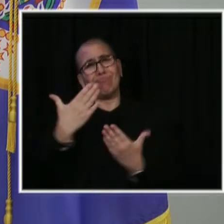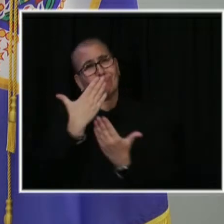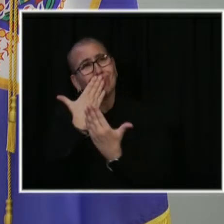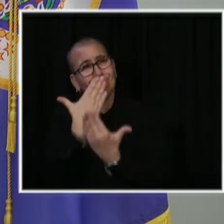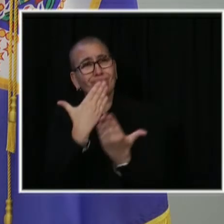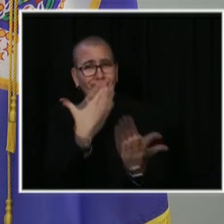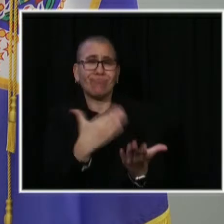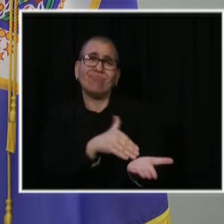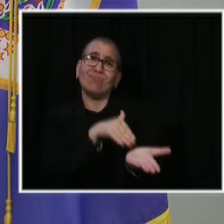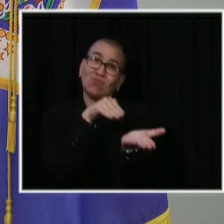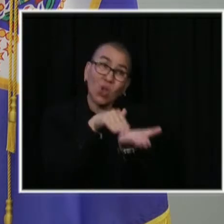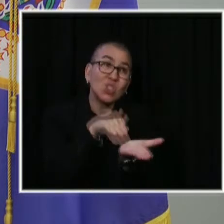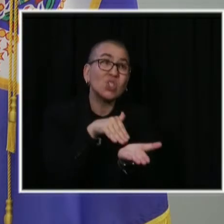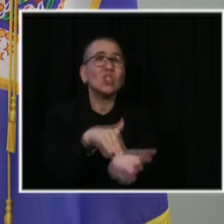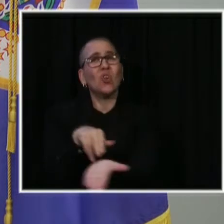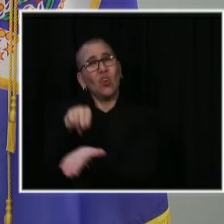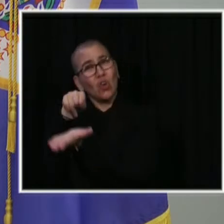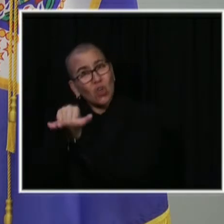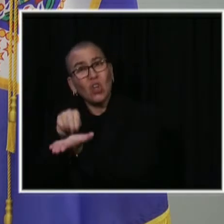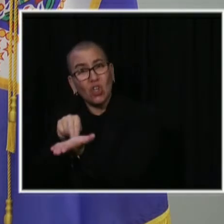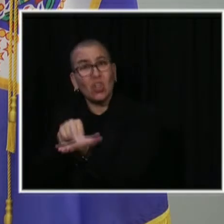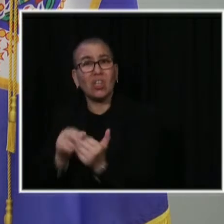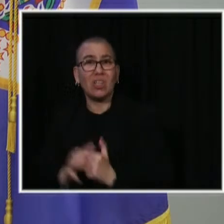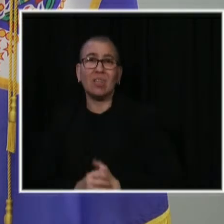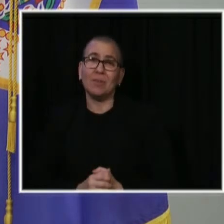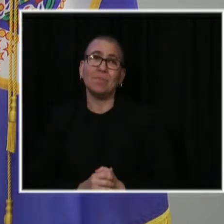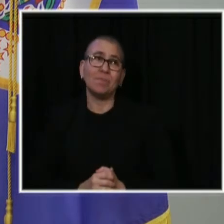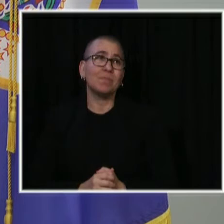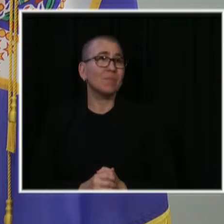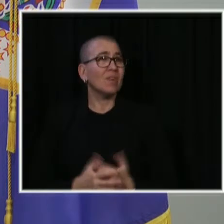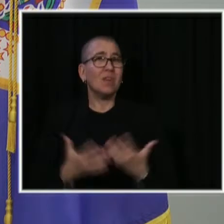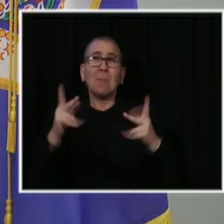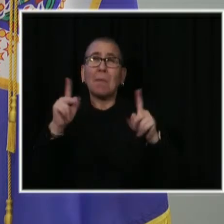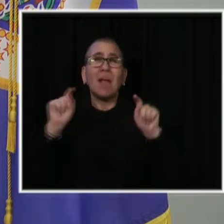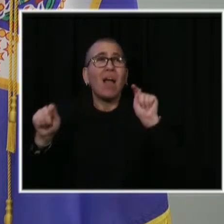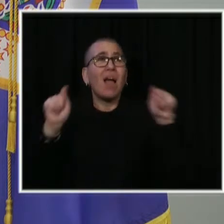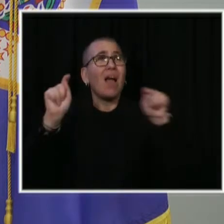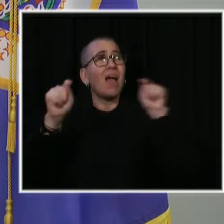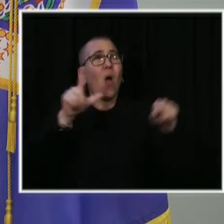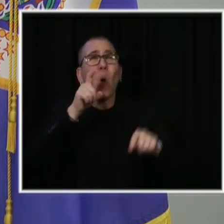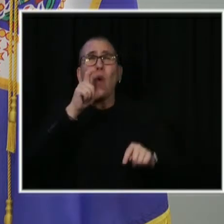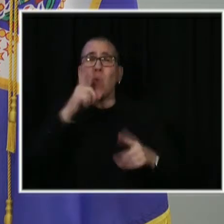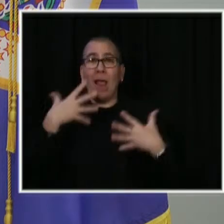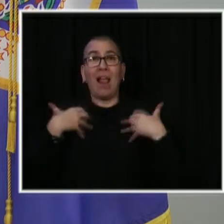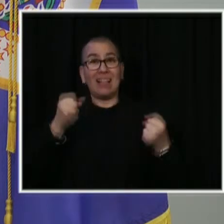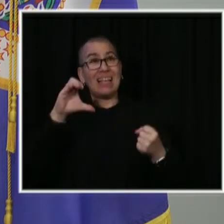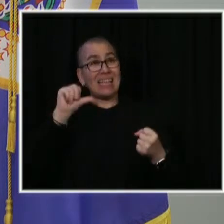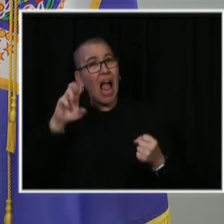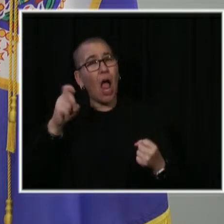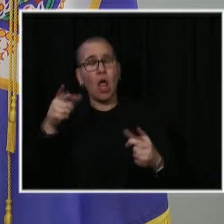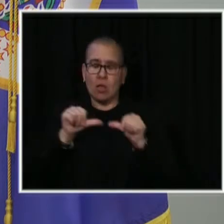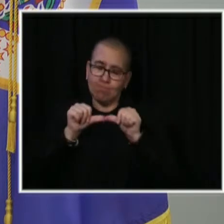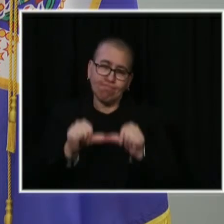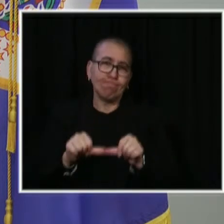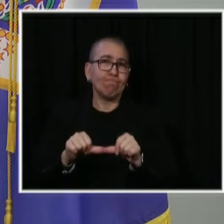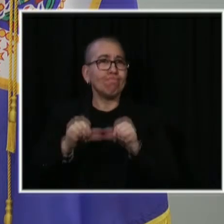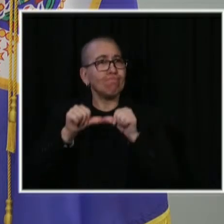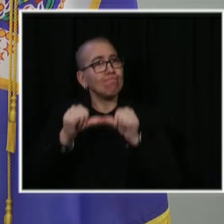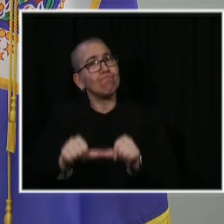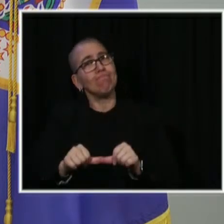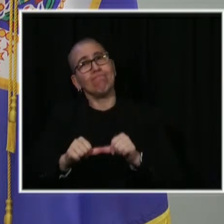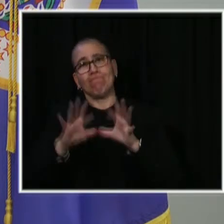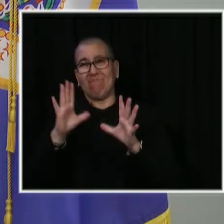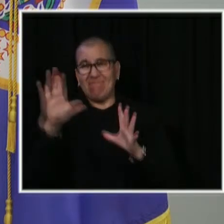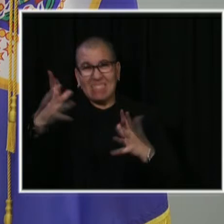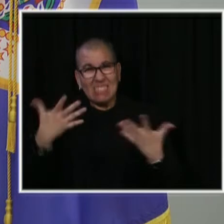nurses, all the healthcare providers, and all of the public health workers around the state. You have done incredible work, and the state,